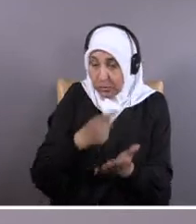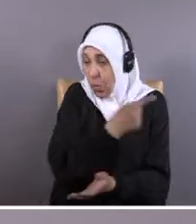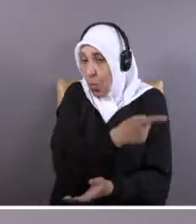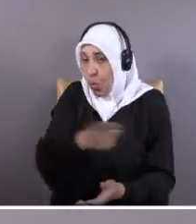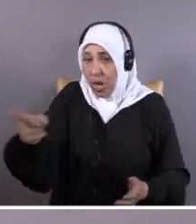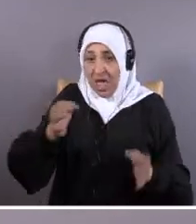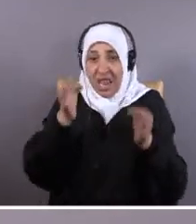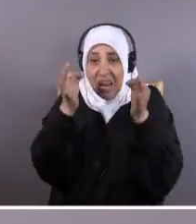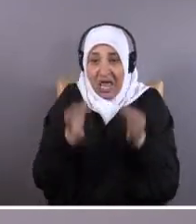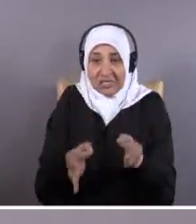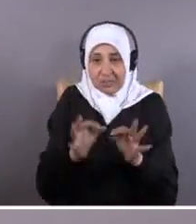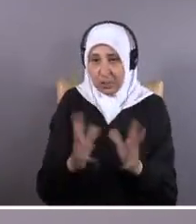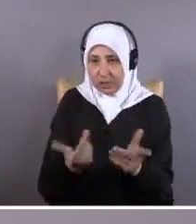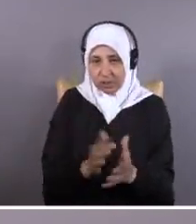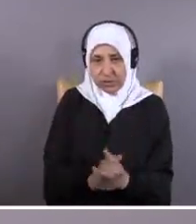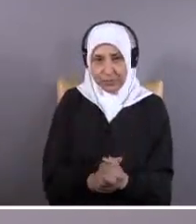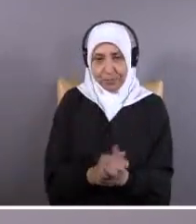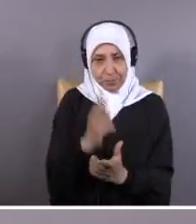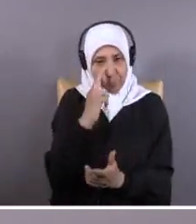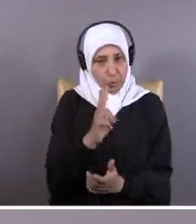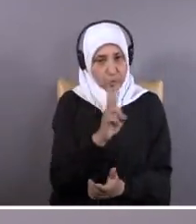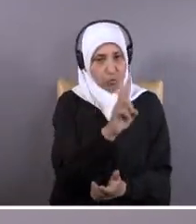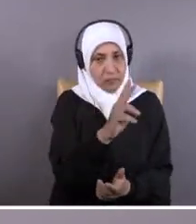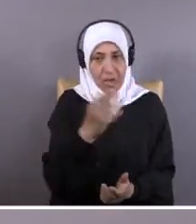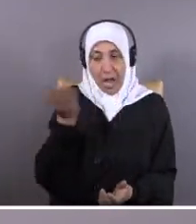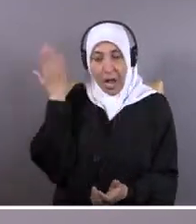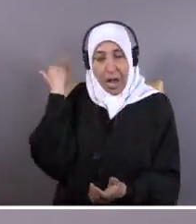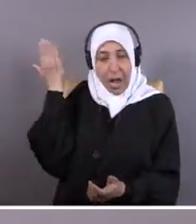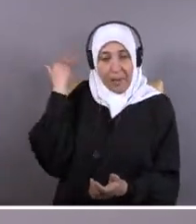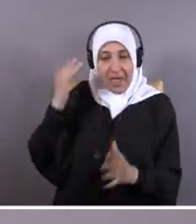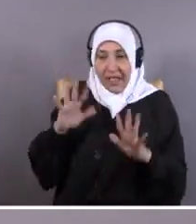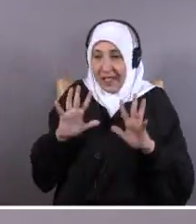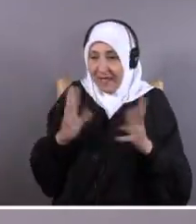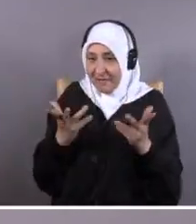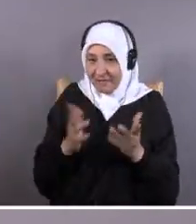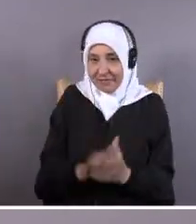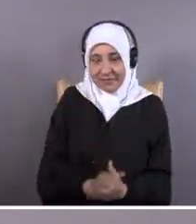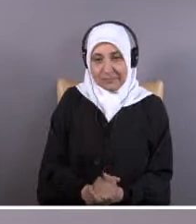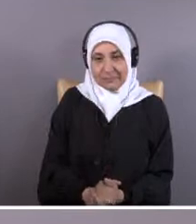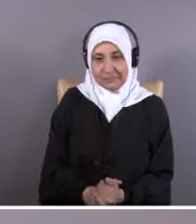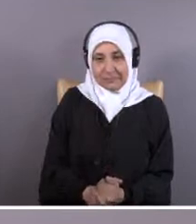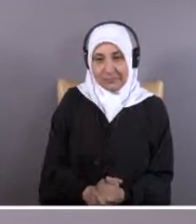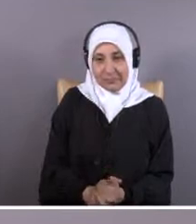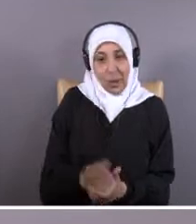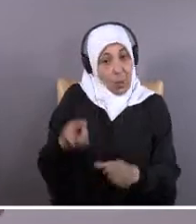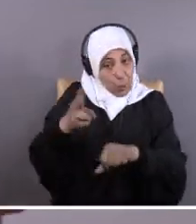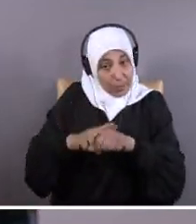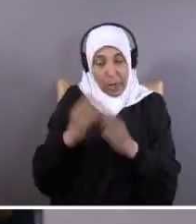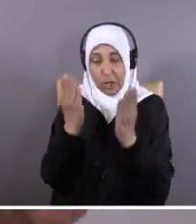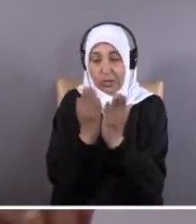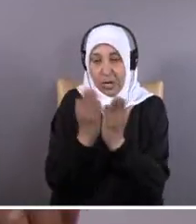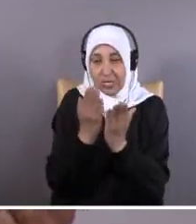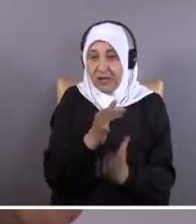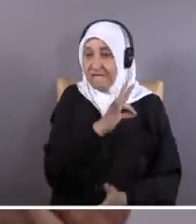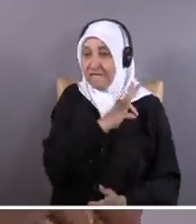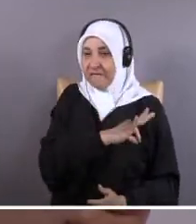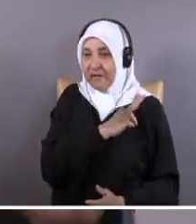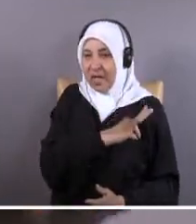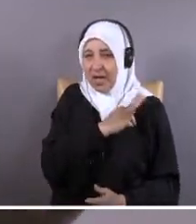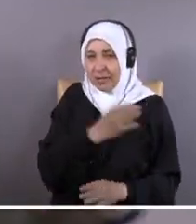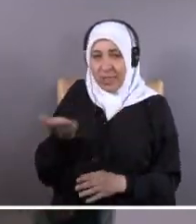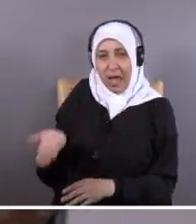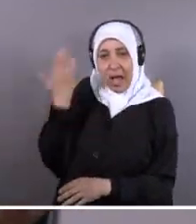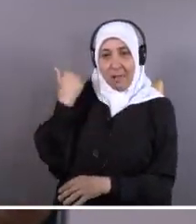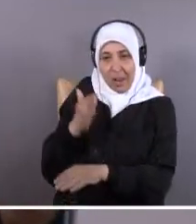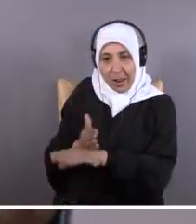principle, look to our past and see what lessons can be drawn out and carried out